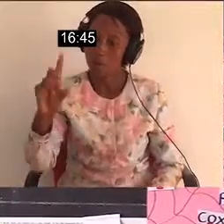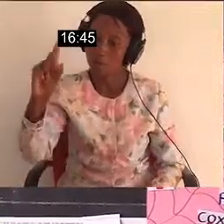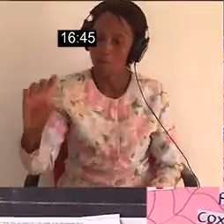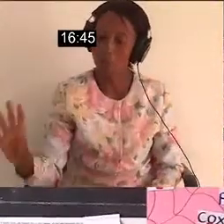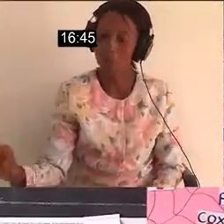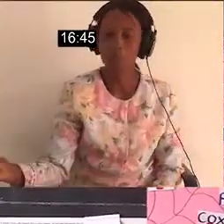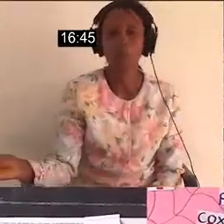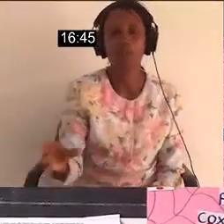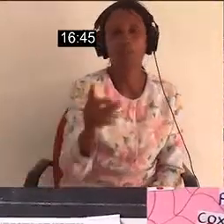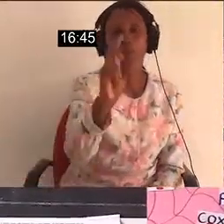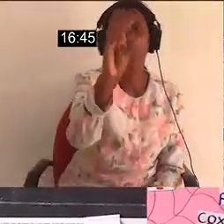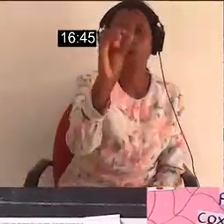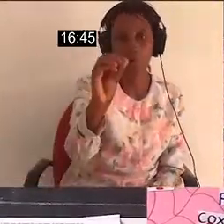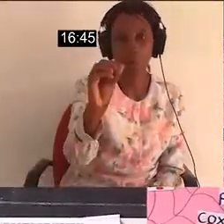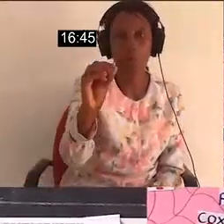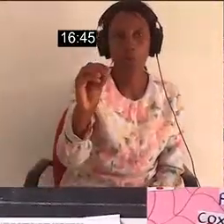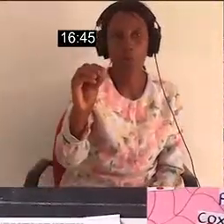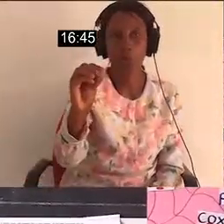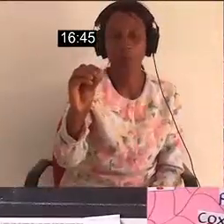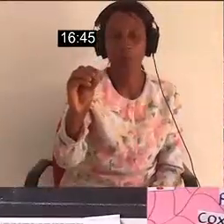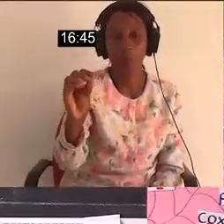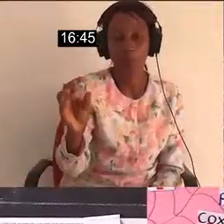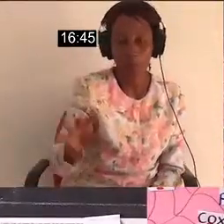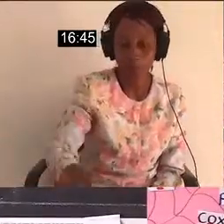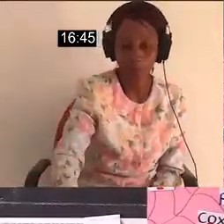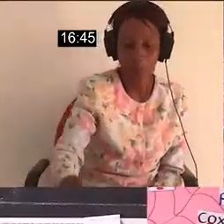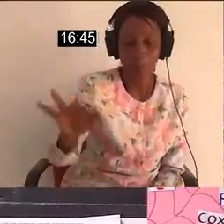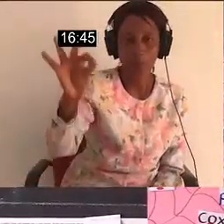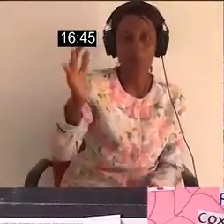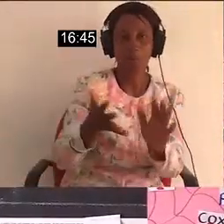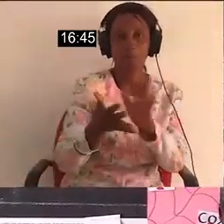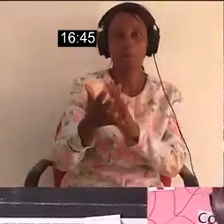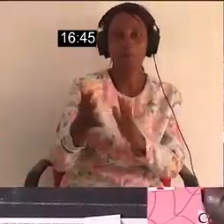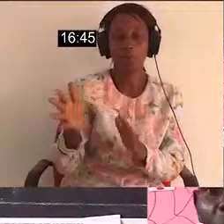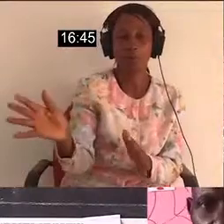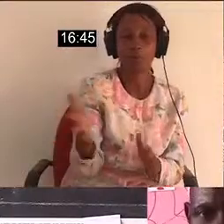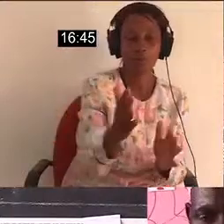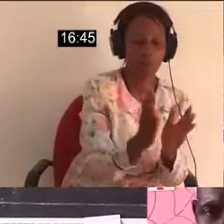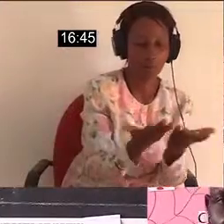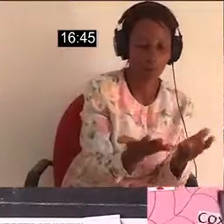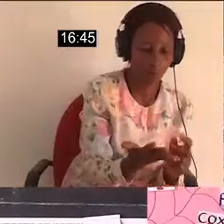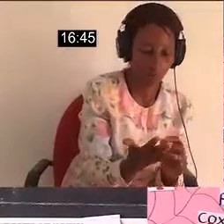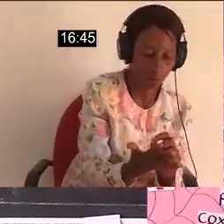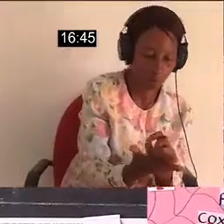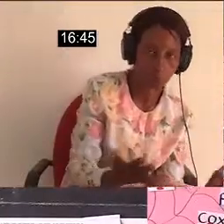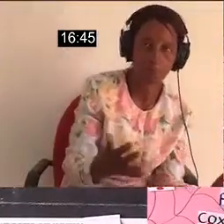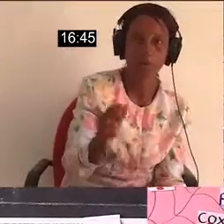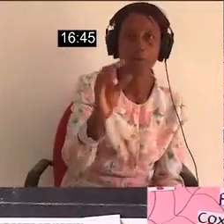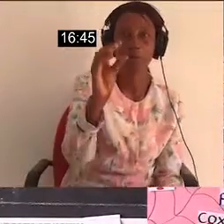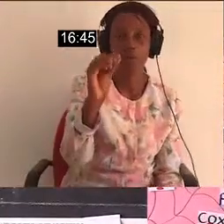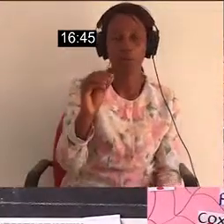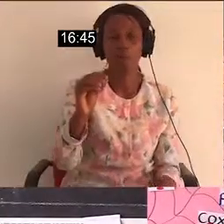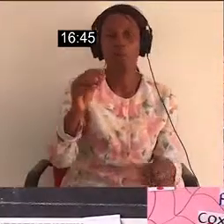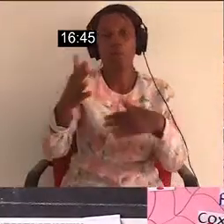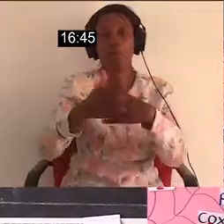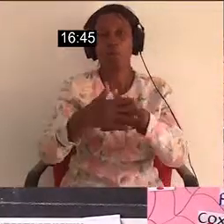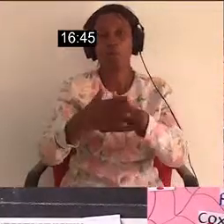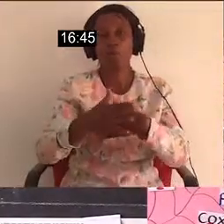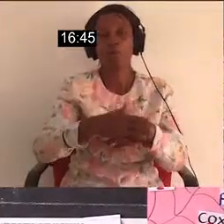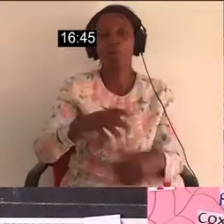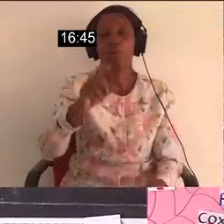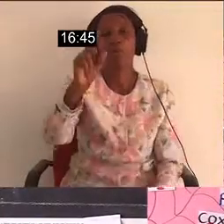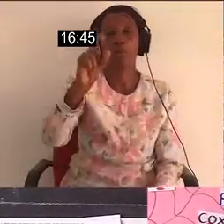with take note of it. Just pick the paper. When you go, you copy it down. The more words